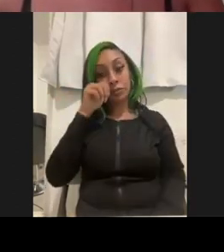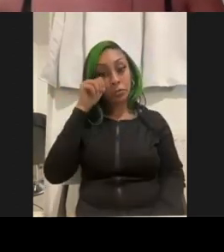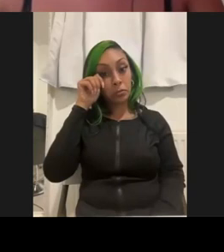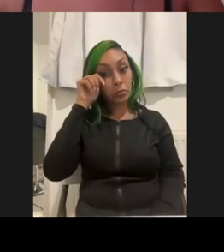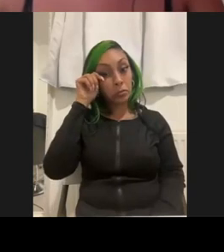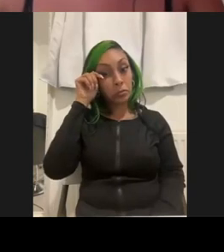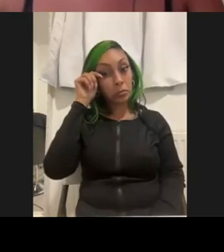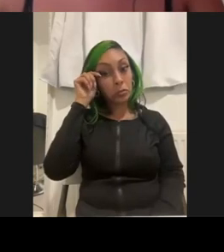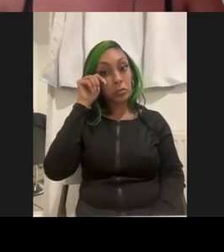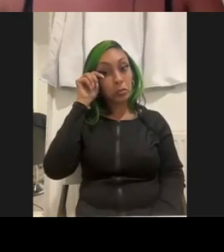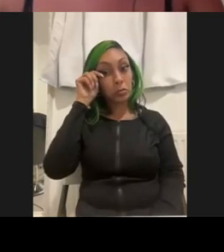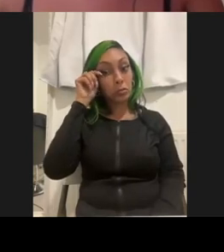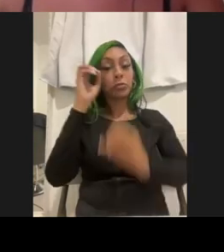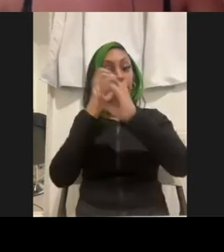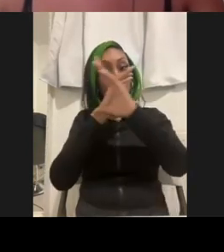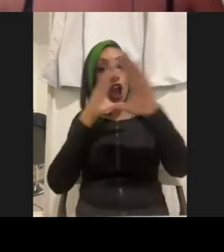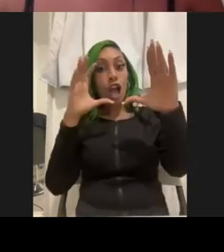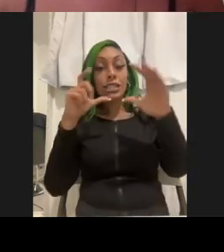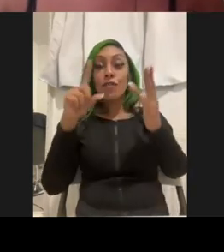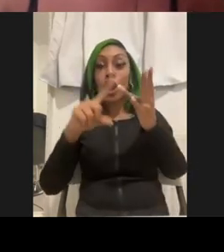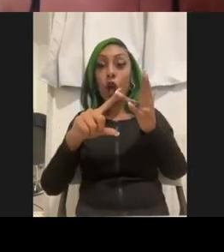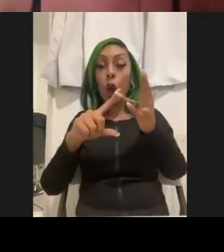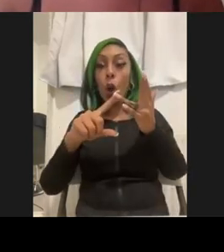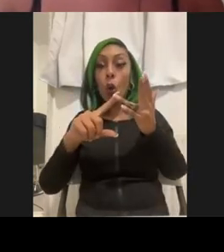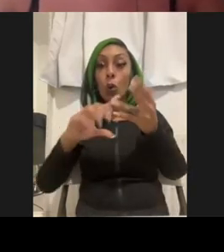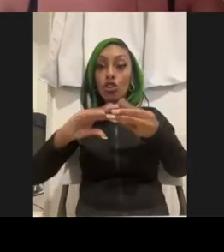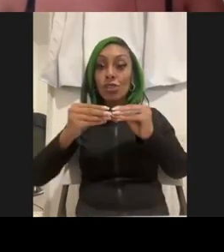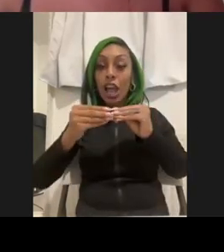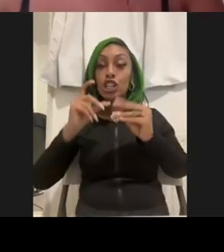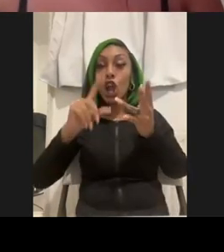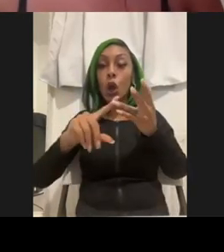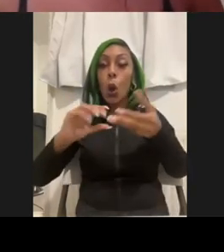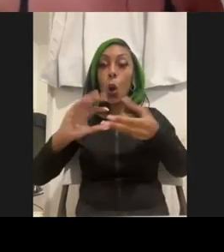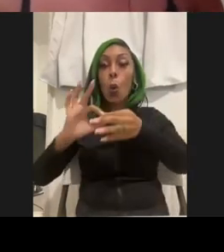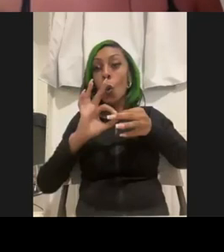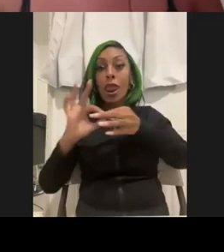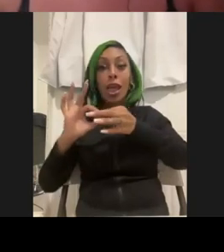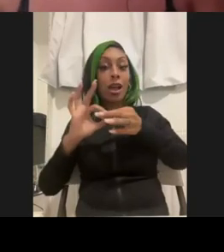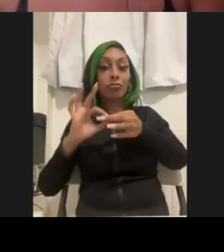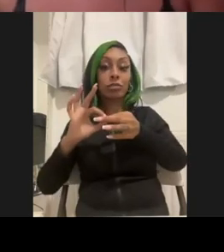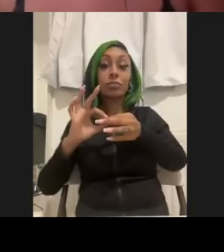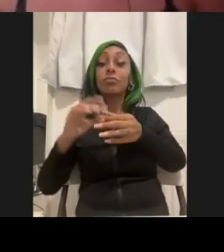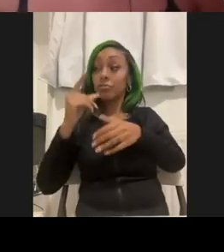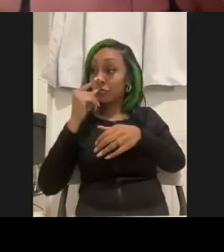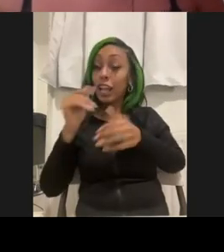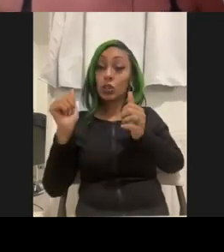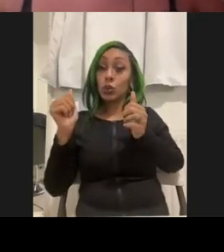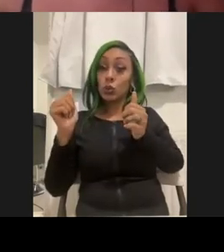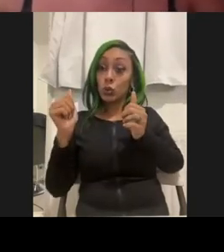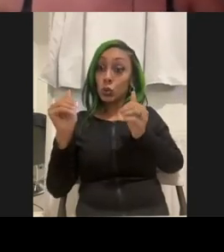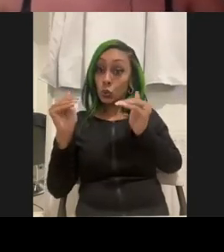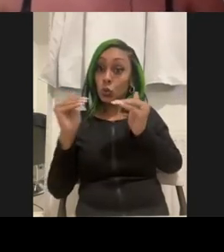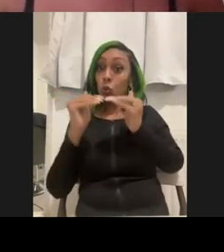of co-creation and collaboration, which perhaps suitably, provocatively, since this is a